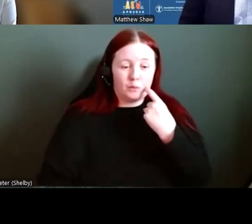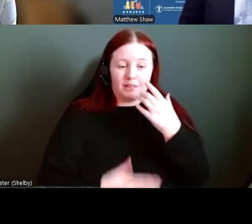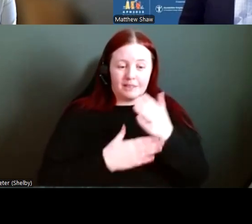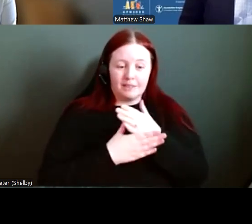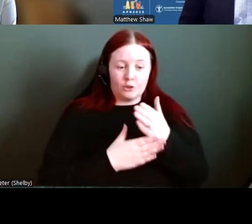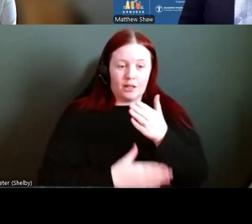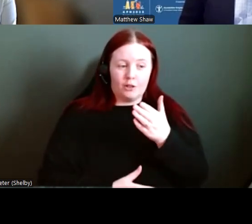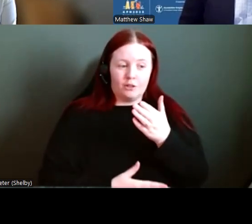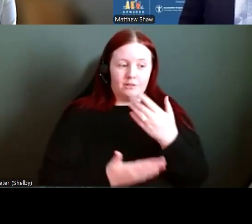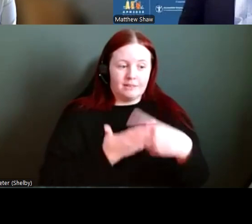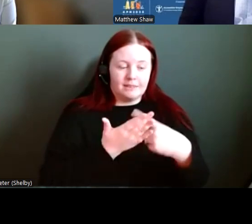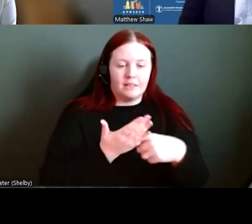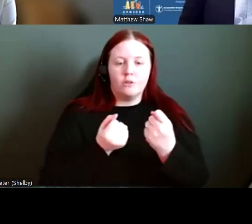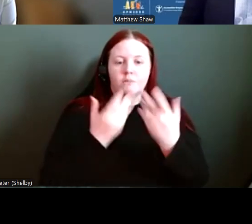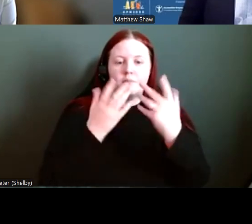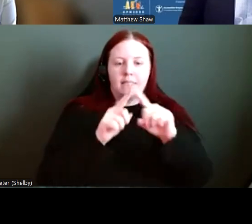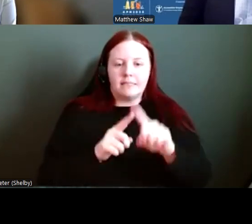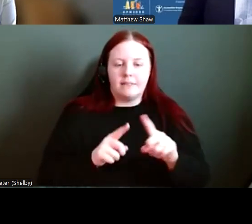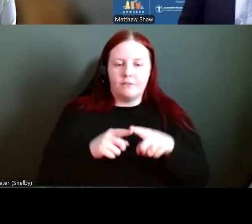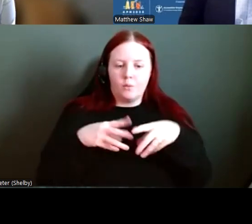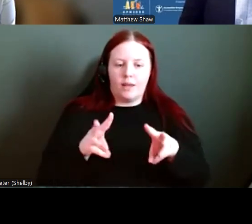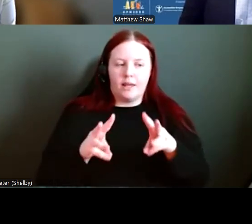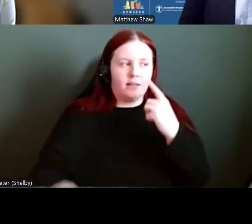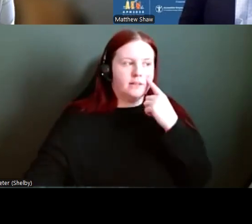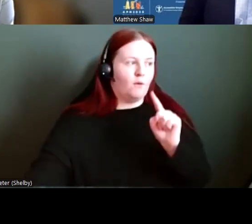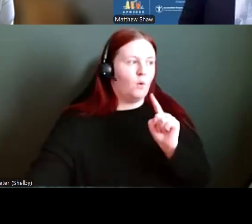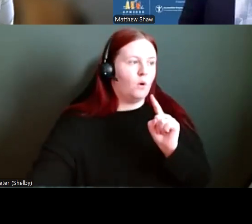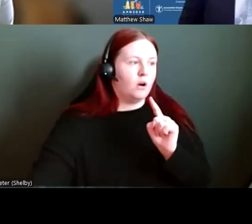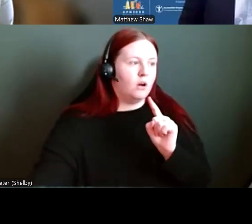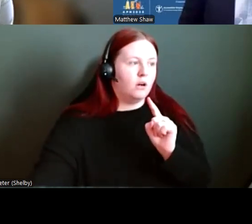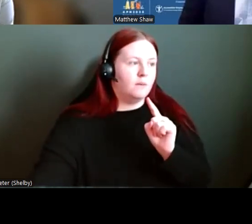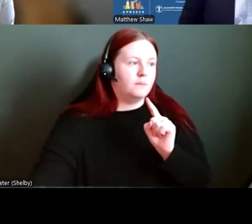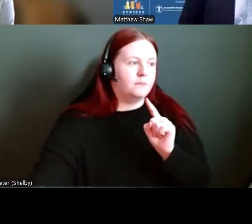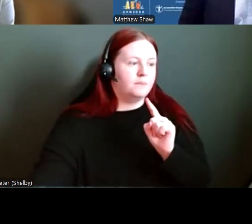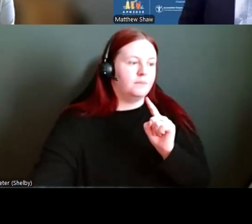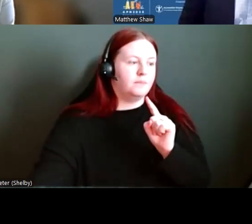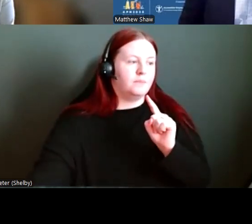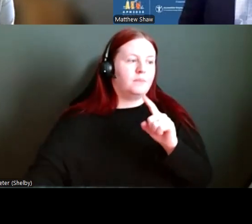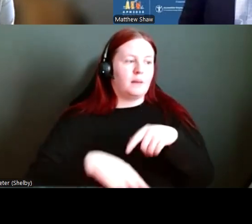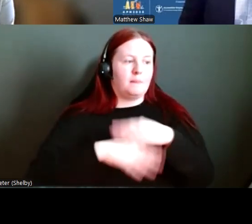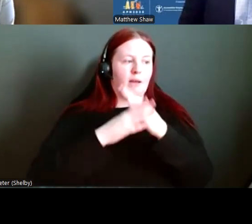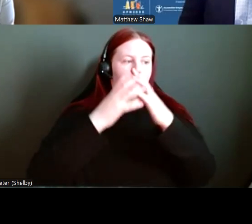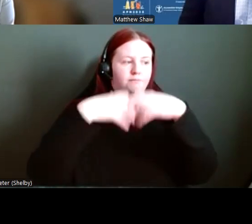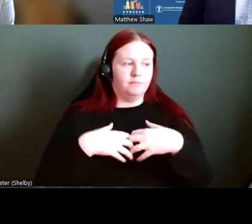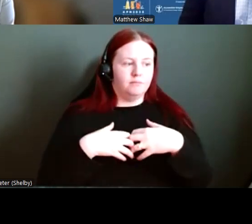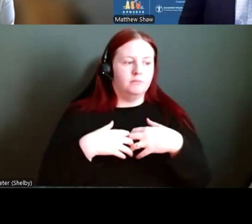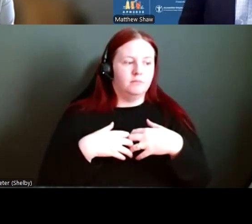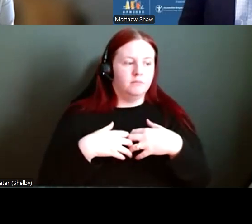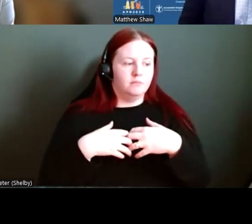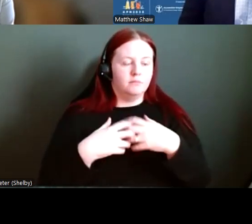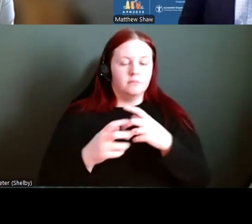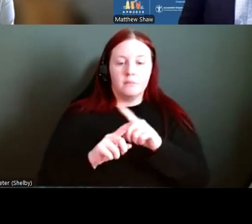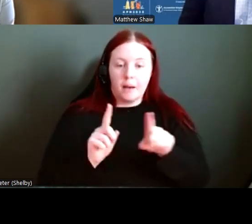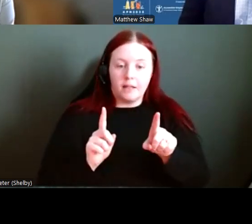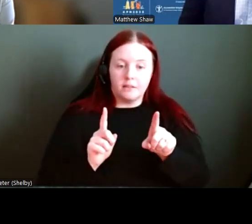that you can tackle this very large challenge of removing barriers for people with disabilities. But what